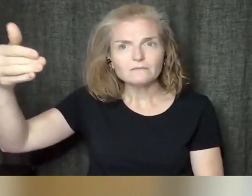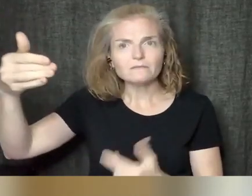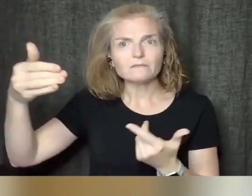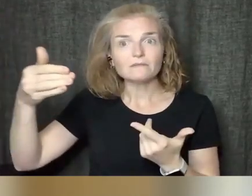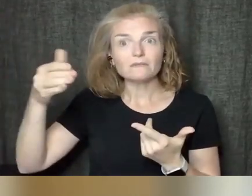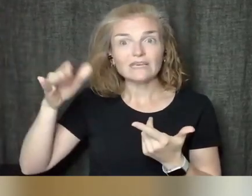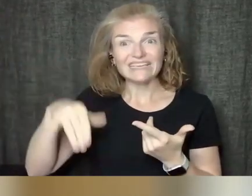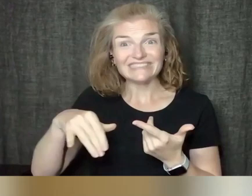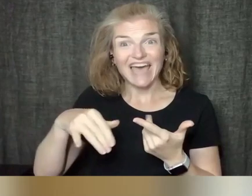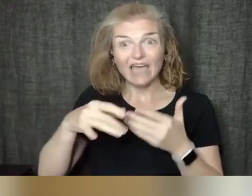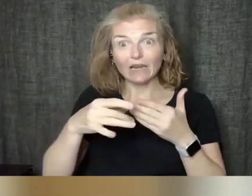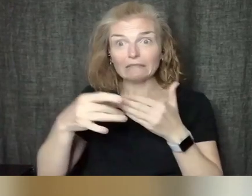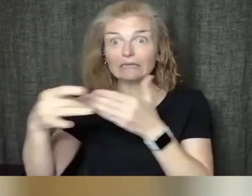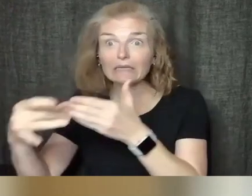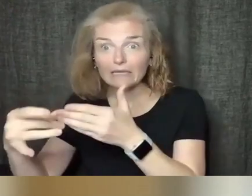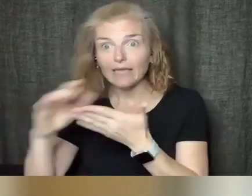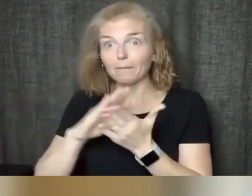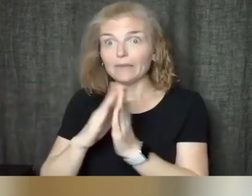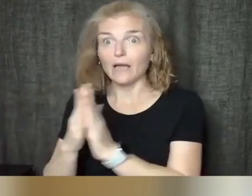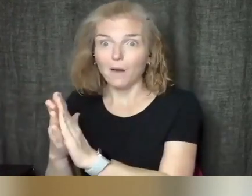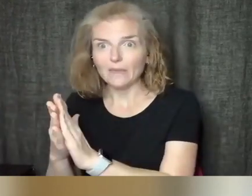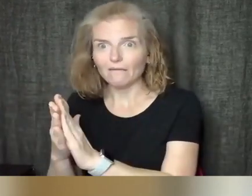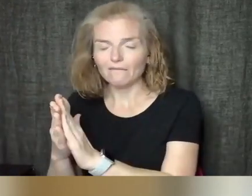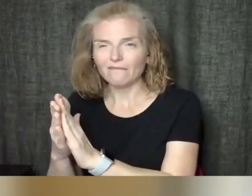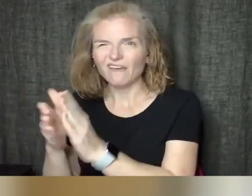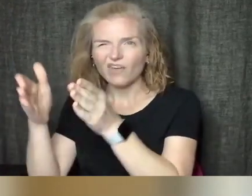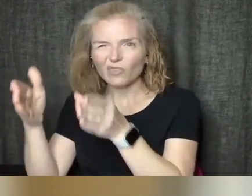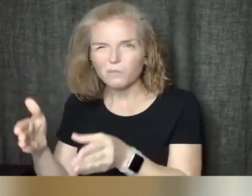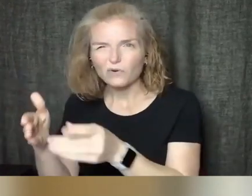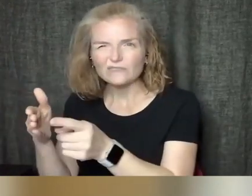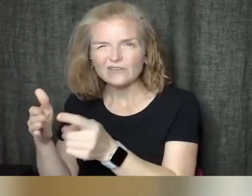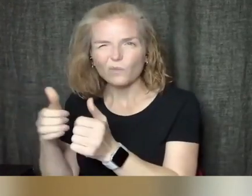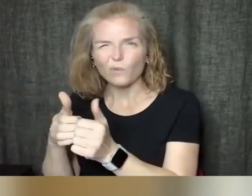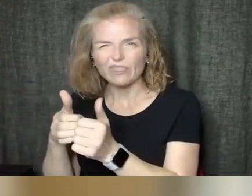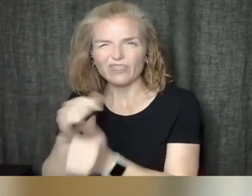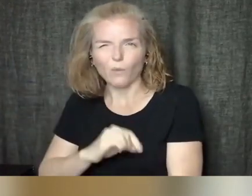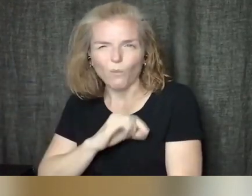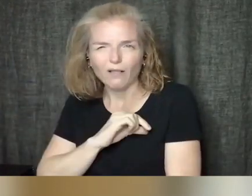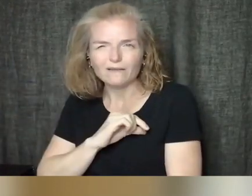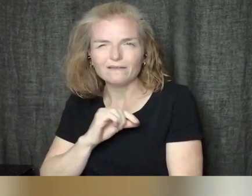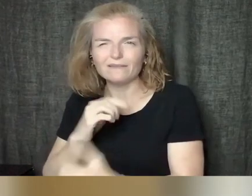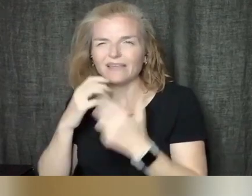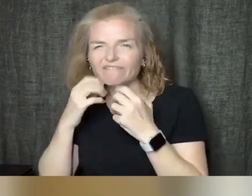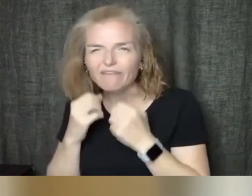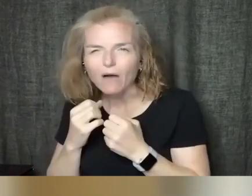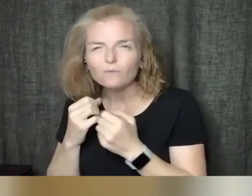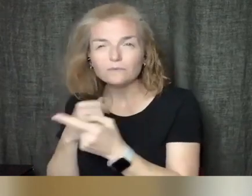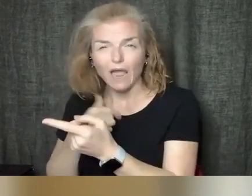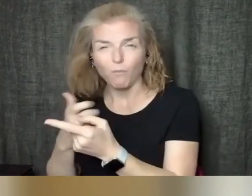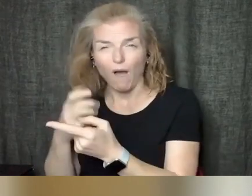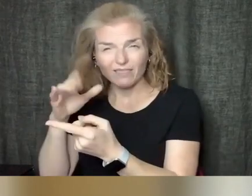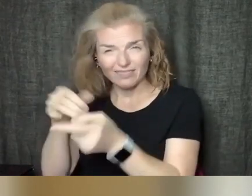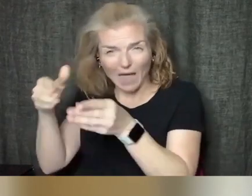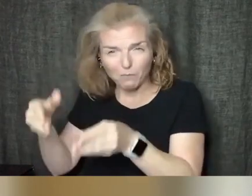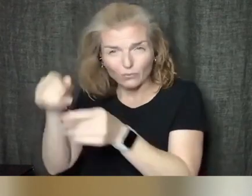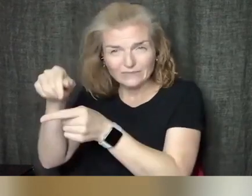the values and the qualities that you aspire for? Or is it